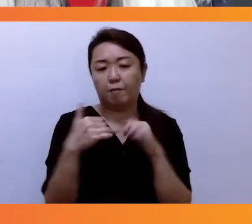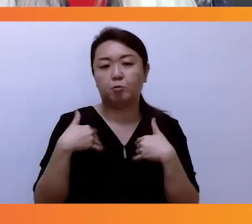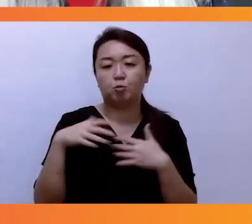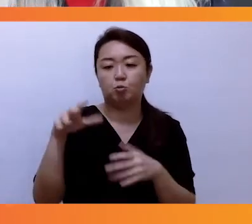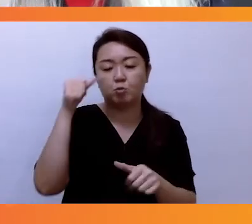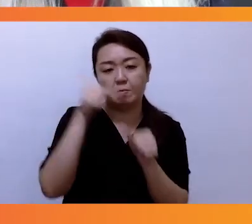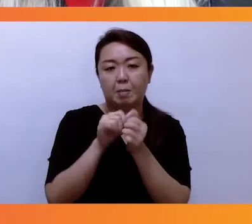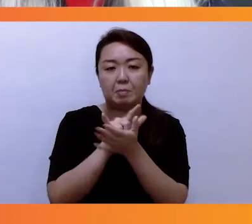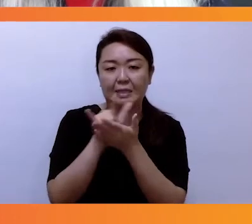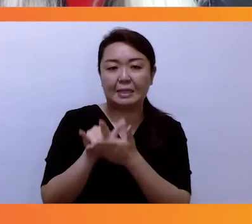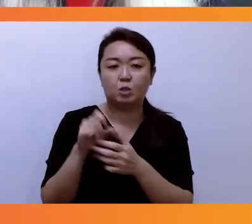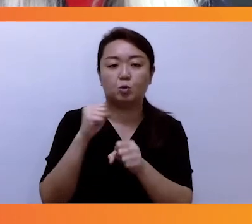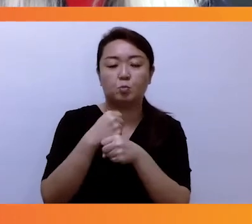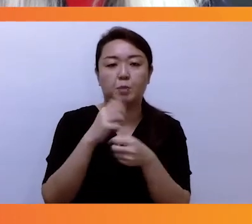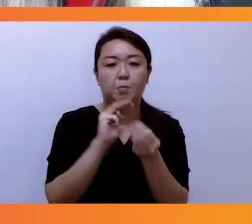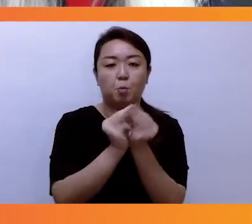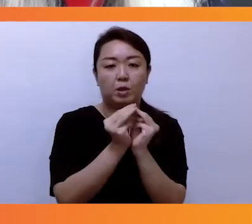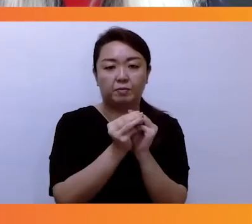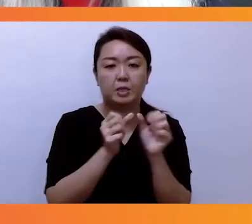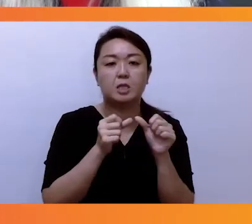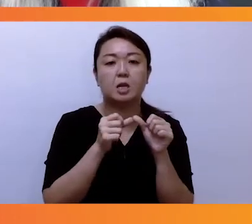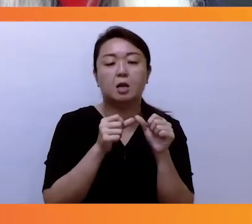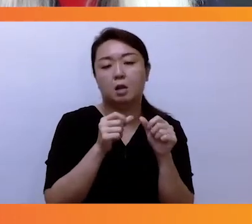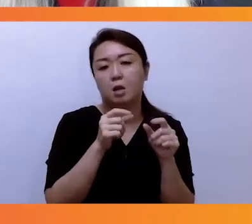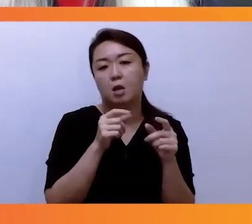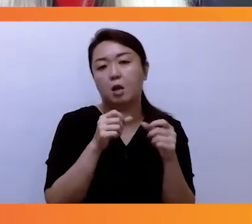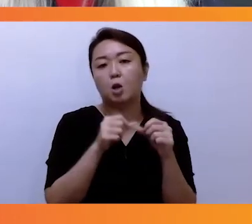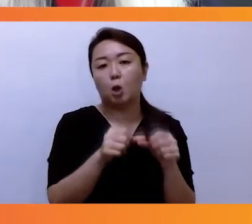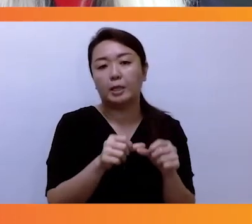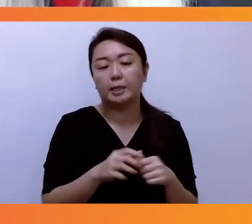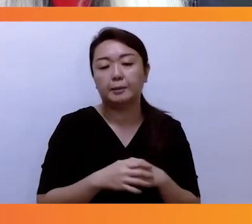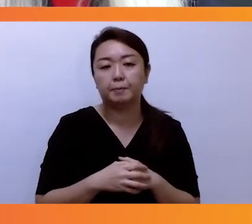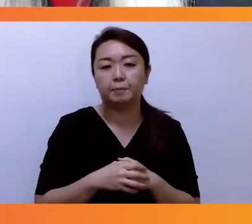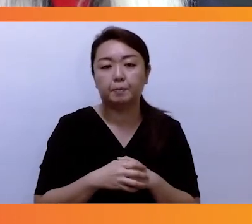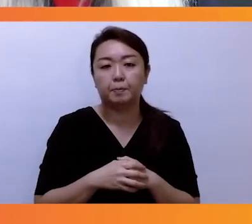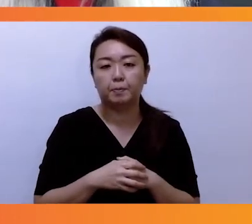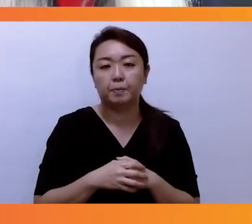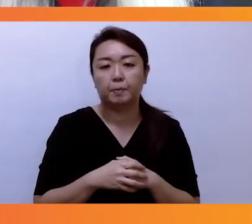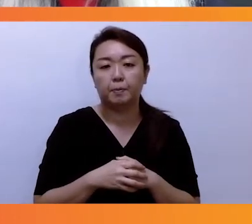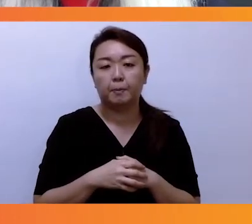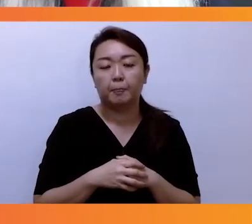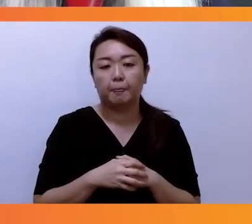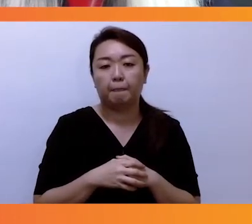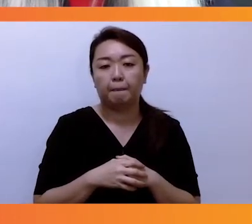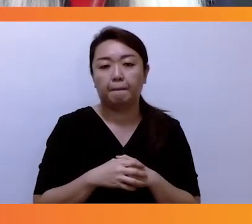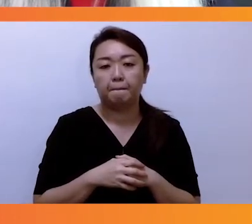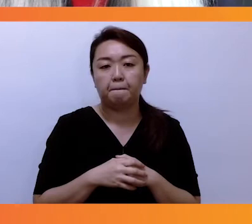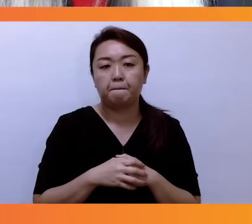keep those things in mind and make modifications accordingly.